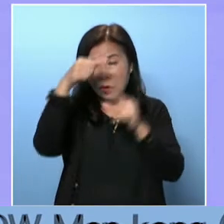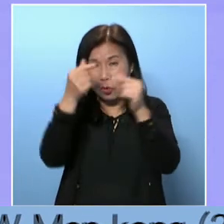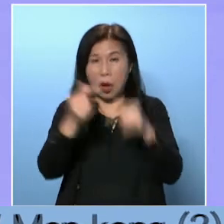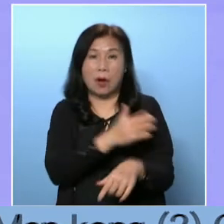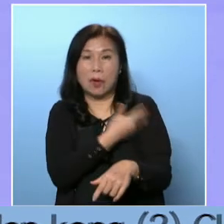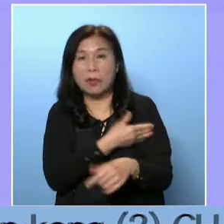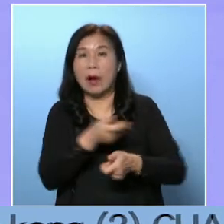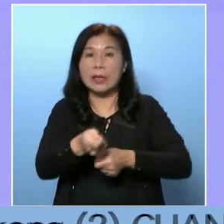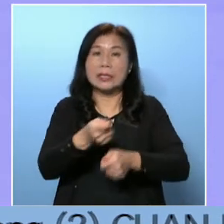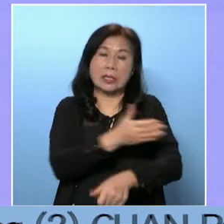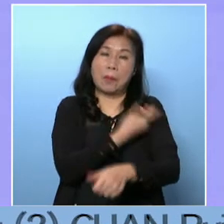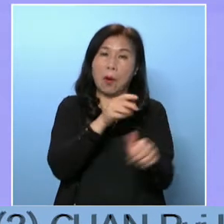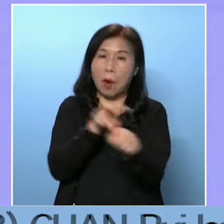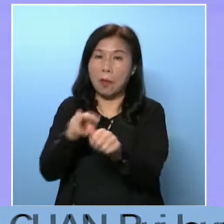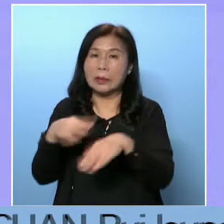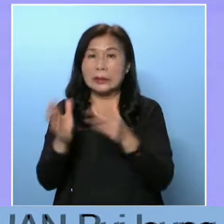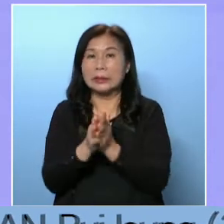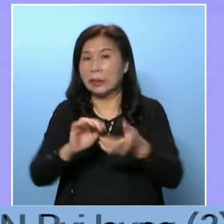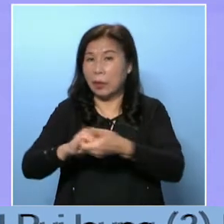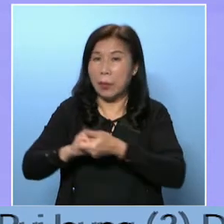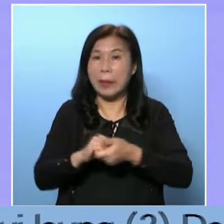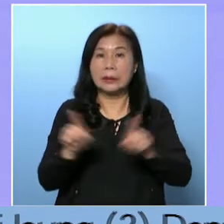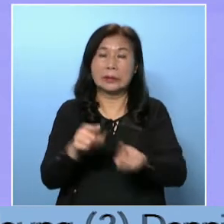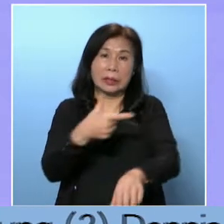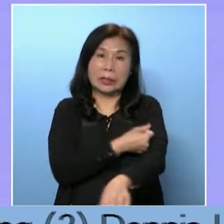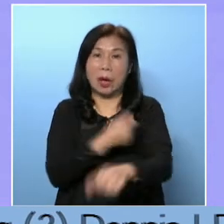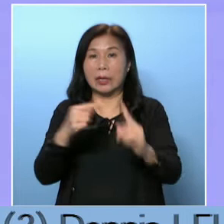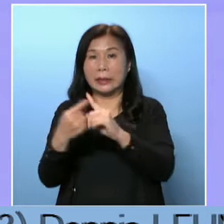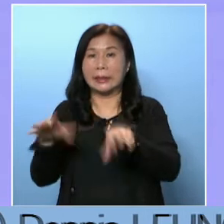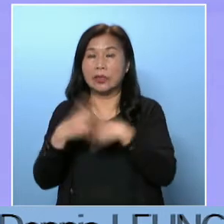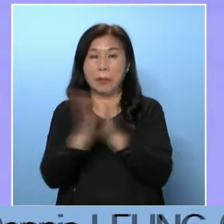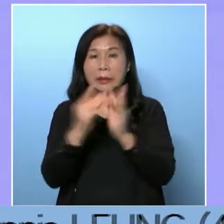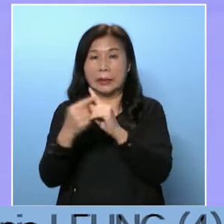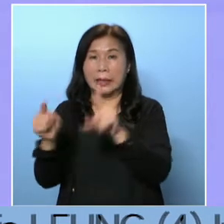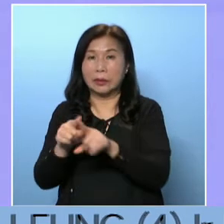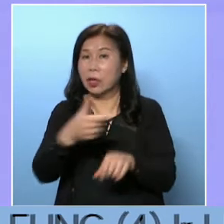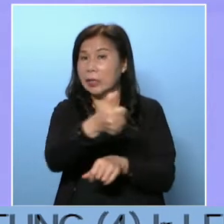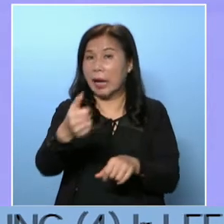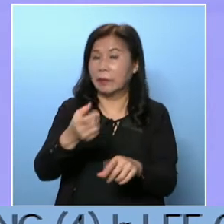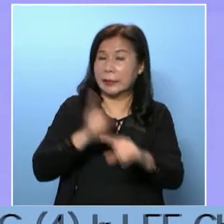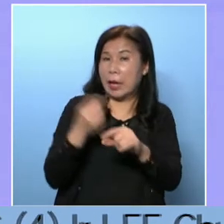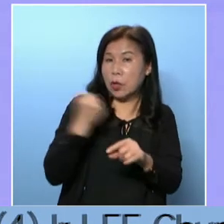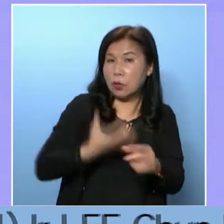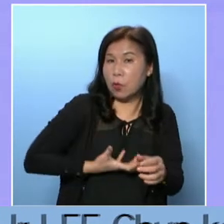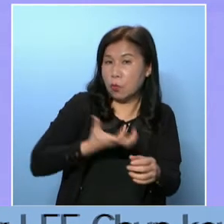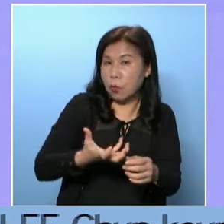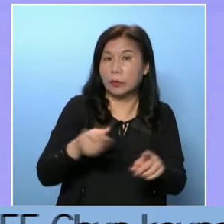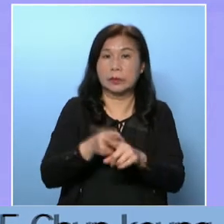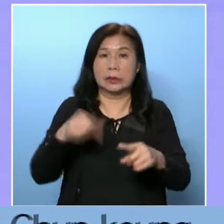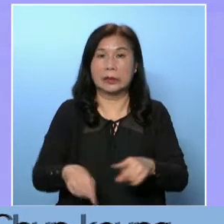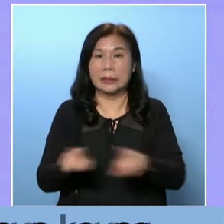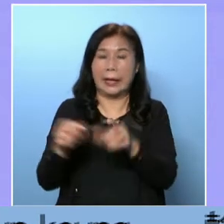healthcare workers, airport staff, security guards, and cleaning workers, and so on, as well as those who are contributing to the